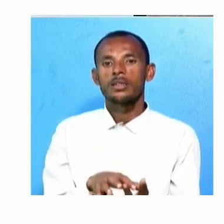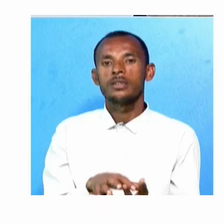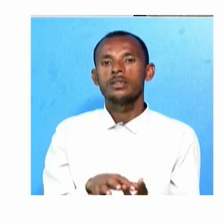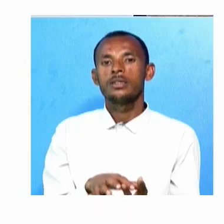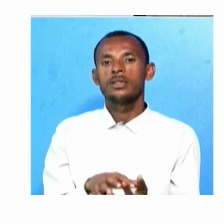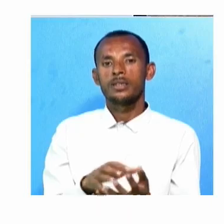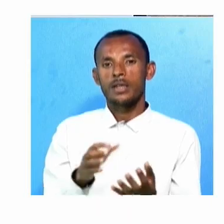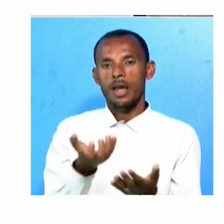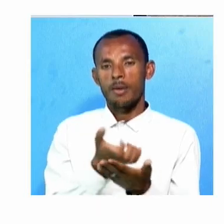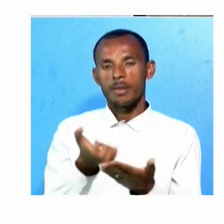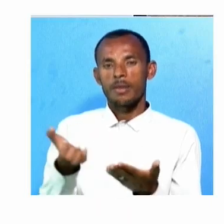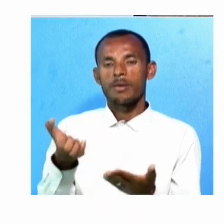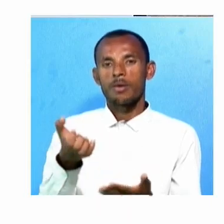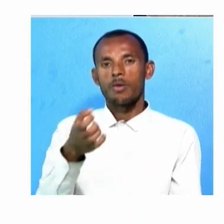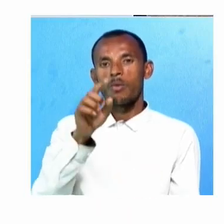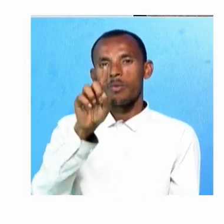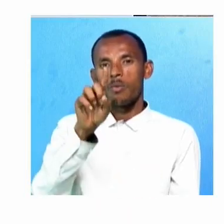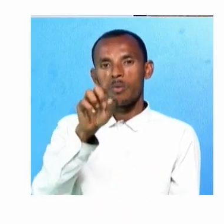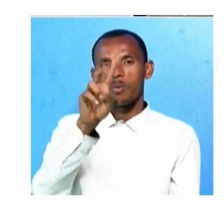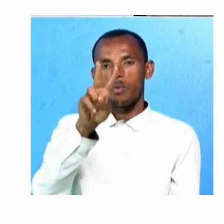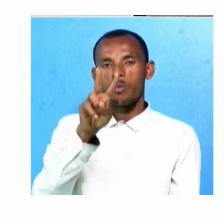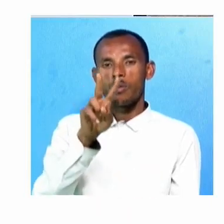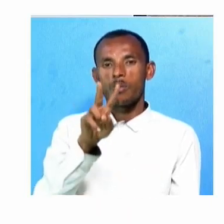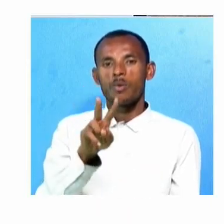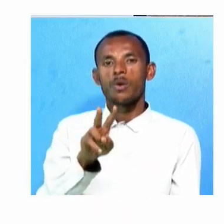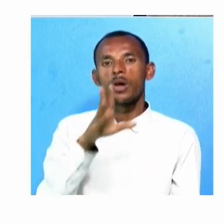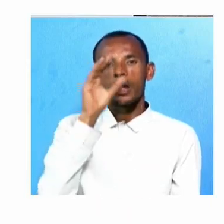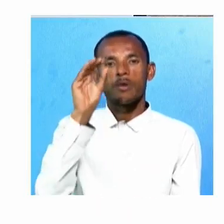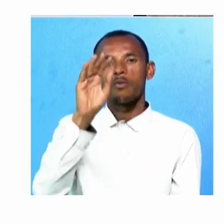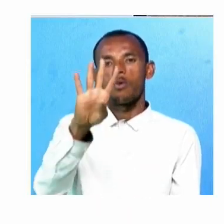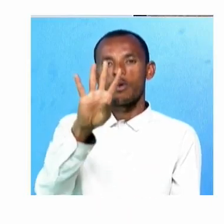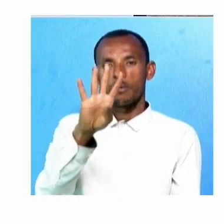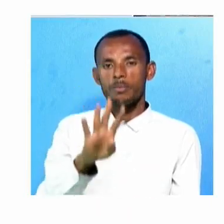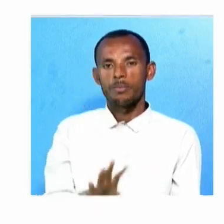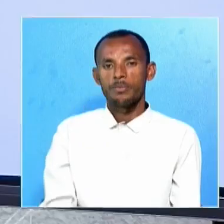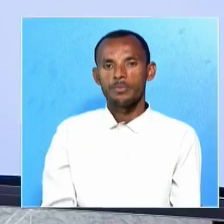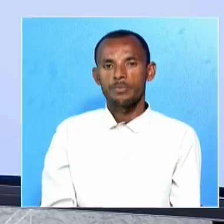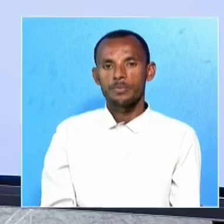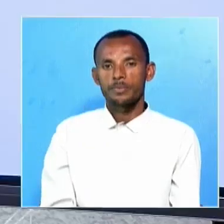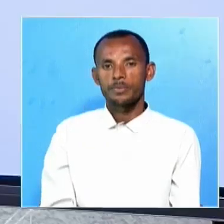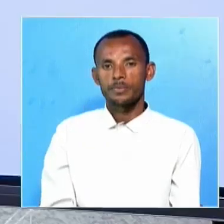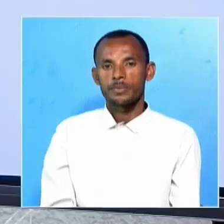elements 1, 2, and 4.